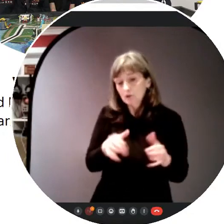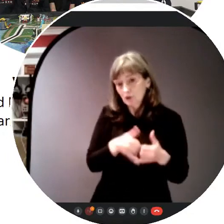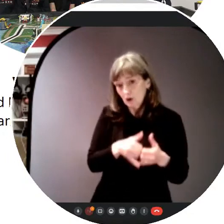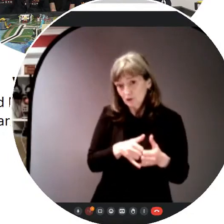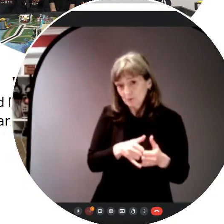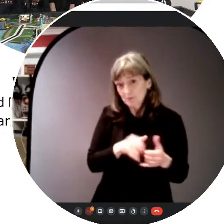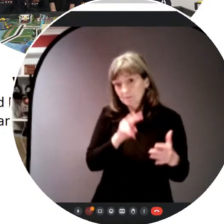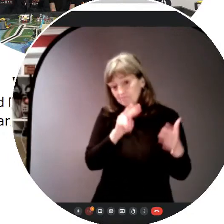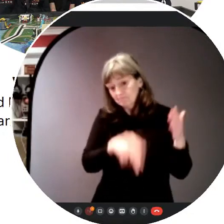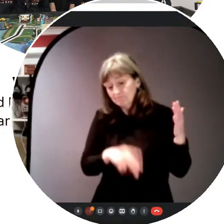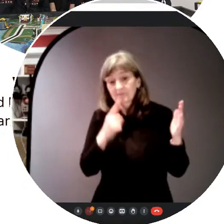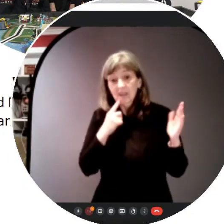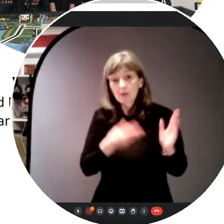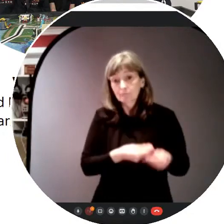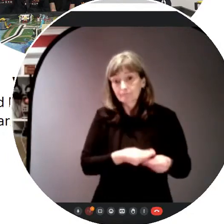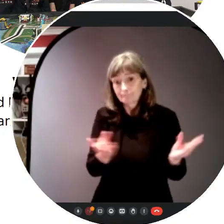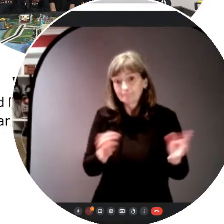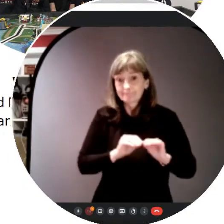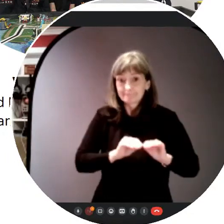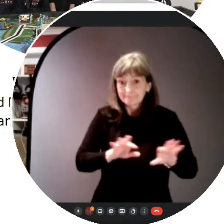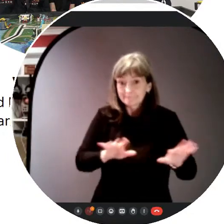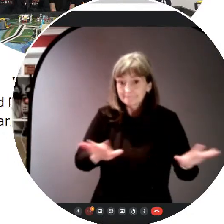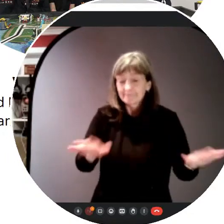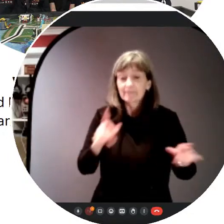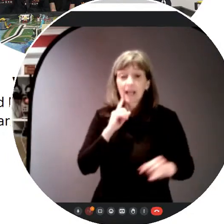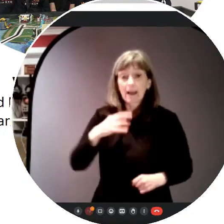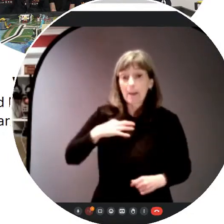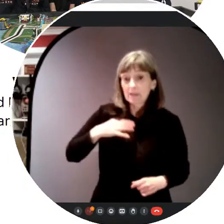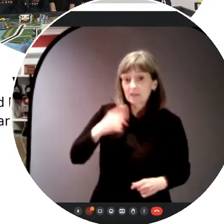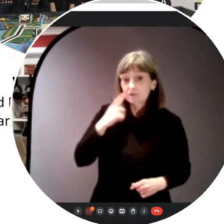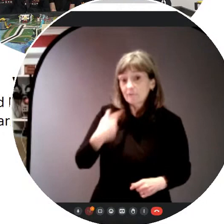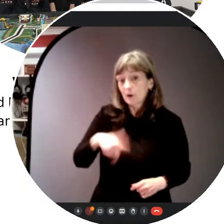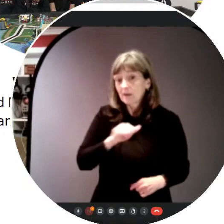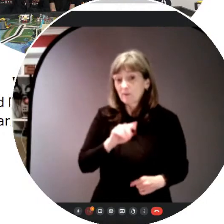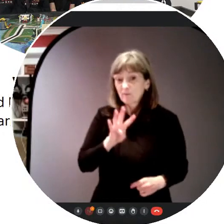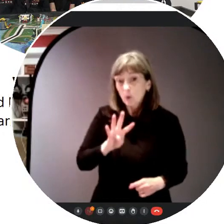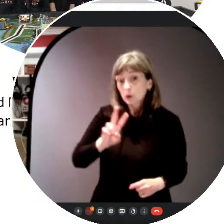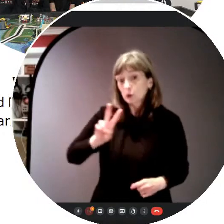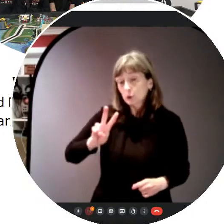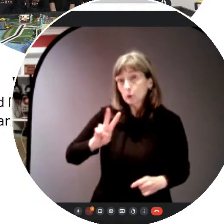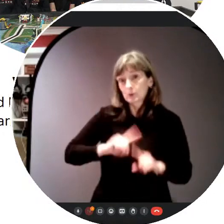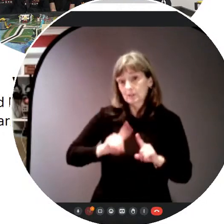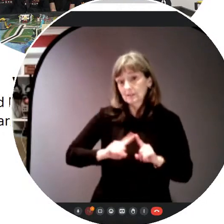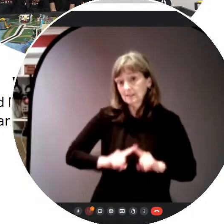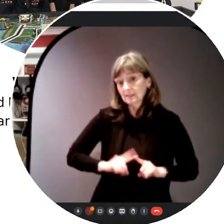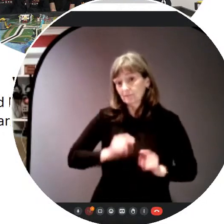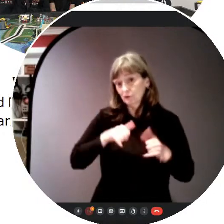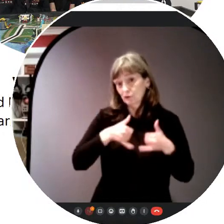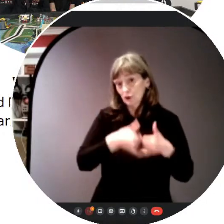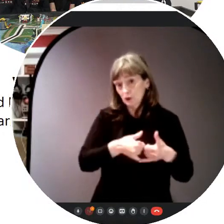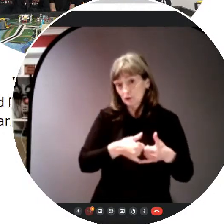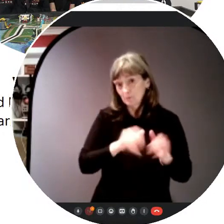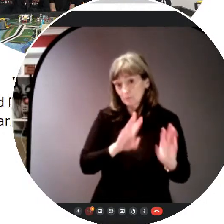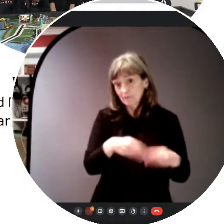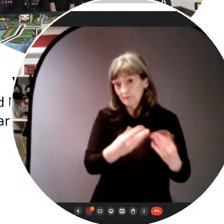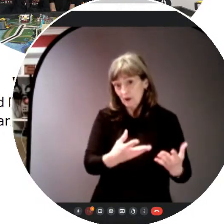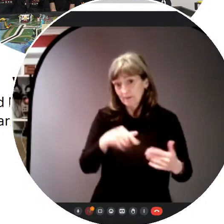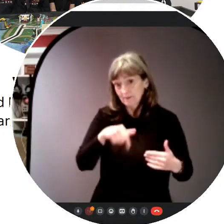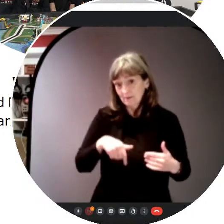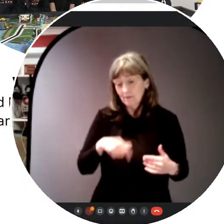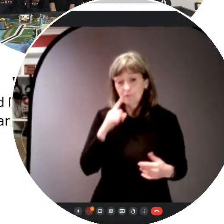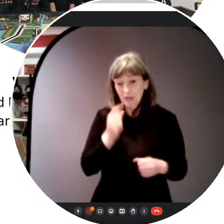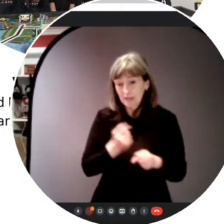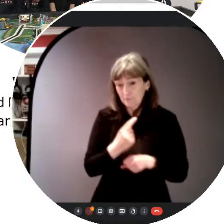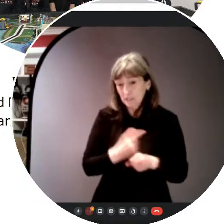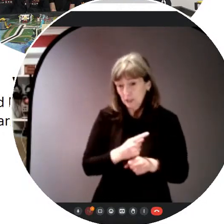please put in an application for one of our 42 scholarships that we do give out from